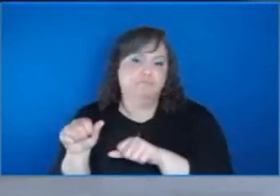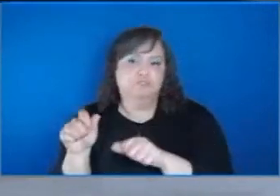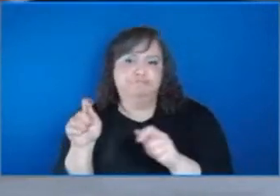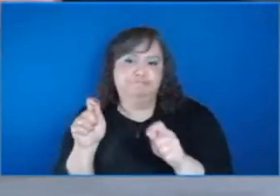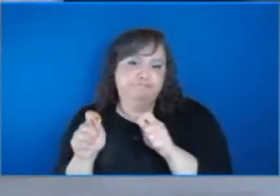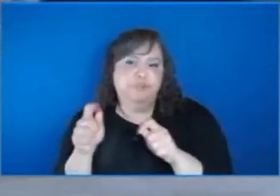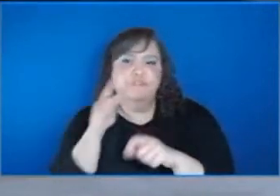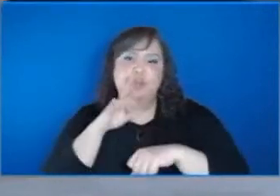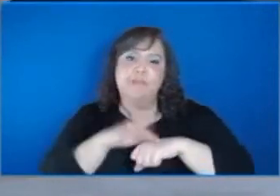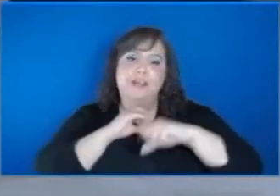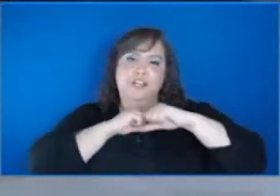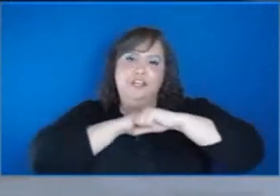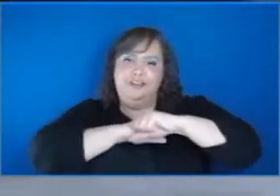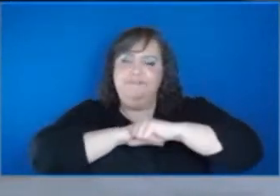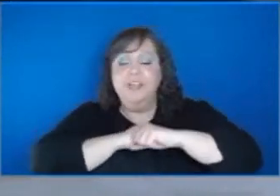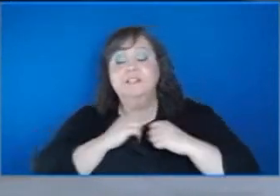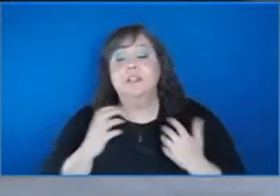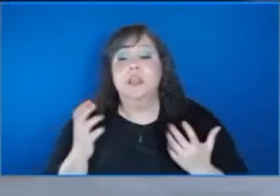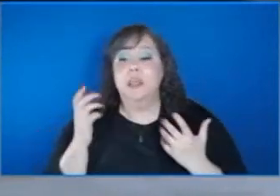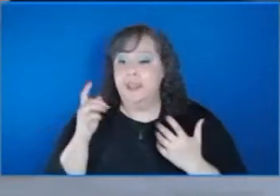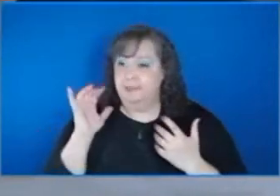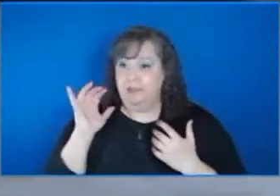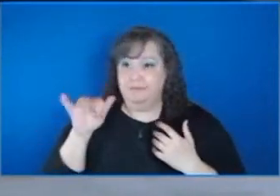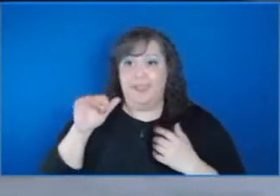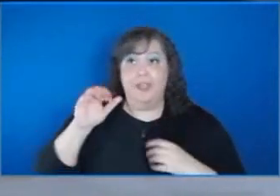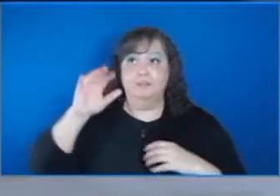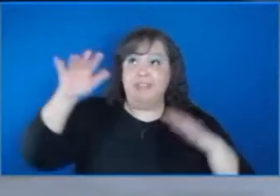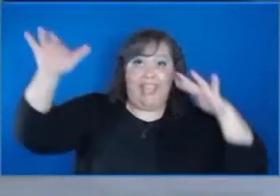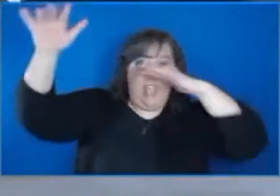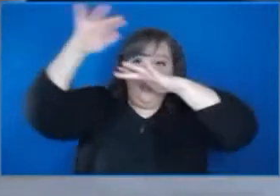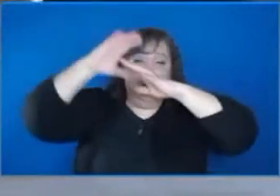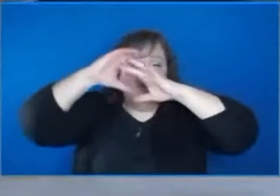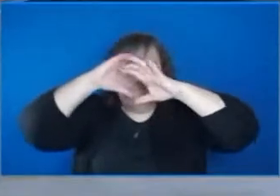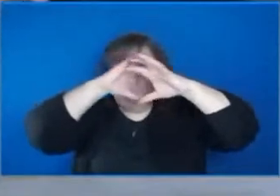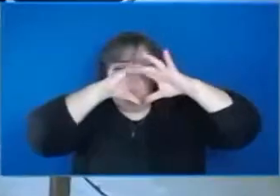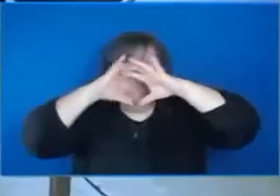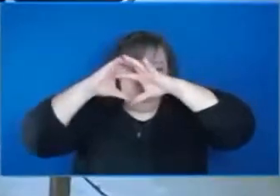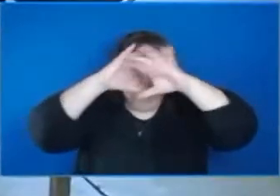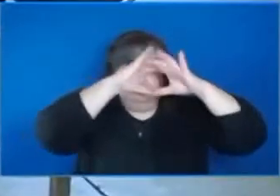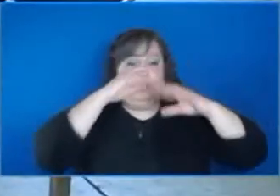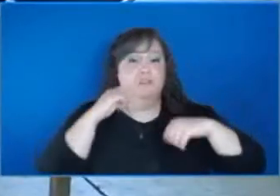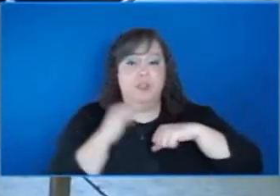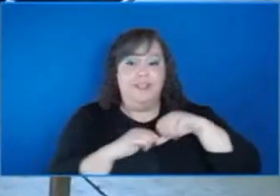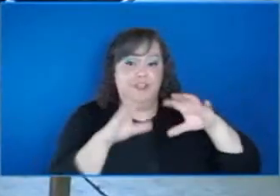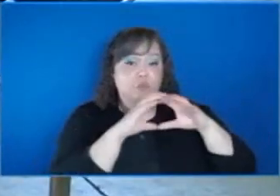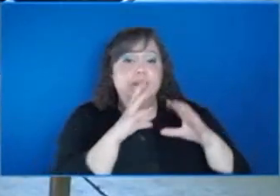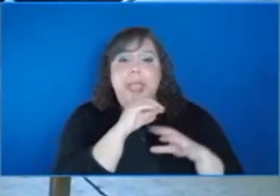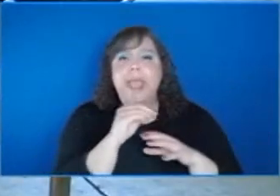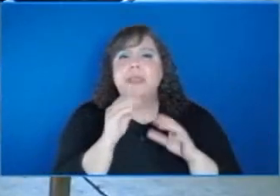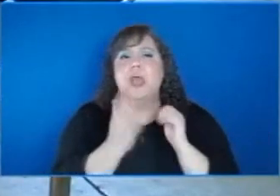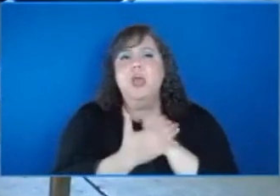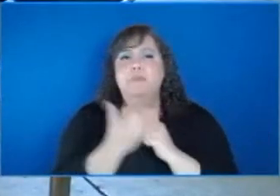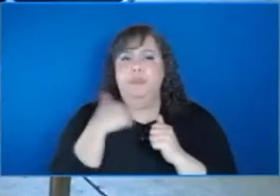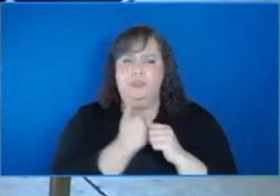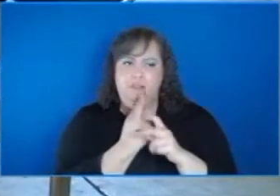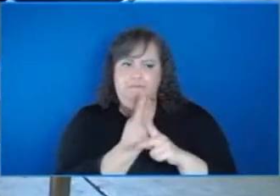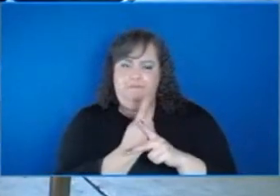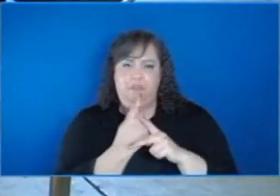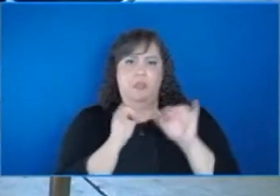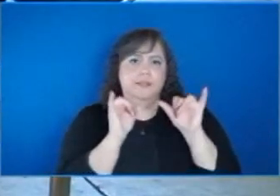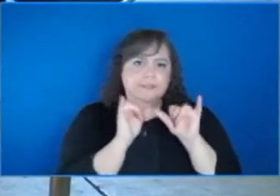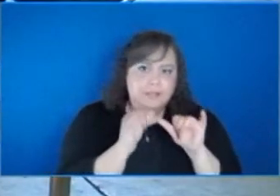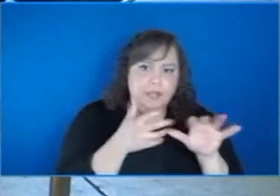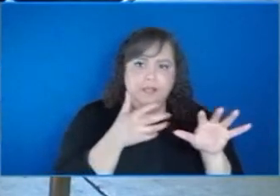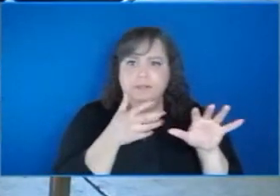is out looking for asteroids, but also characterizing them. And then we have this new mission, the NEO Surveyor, Near